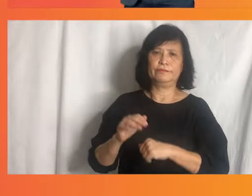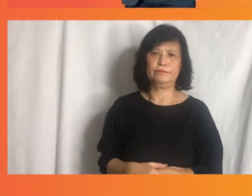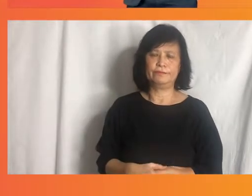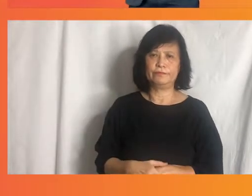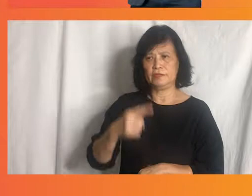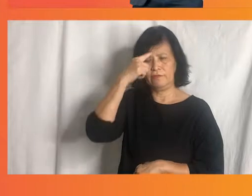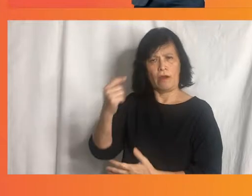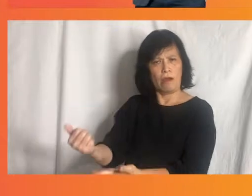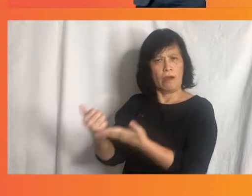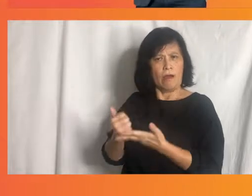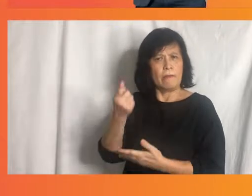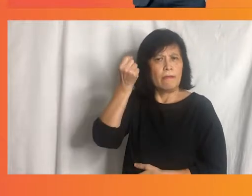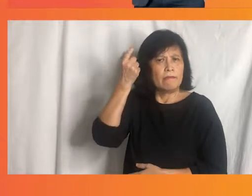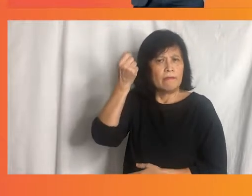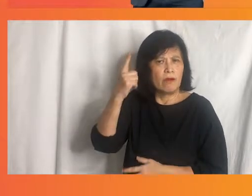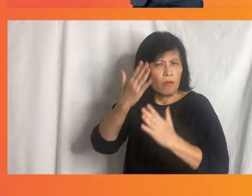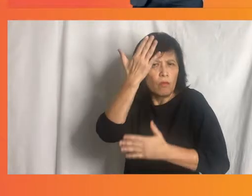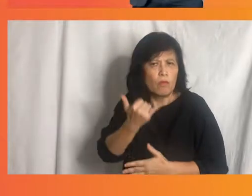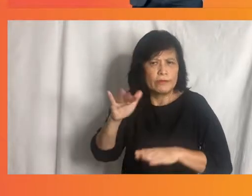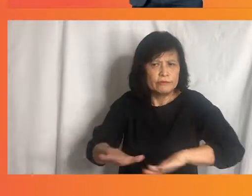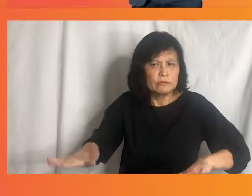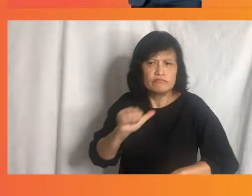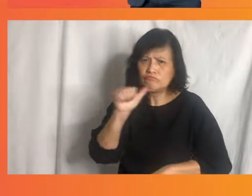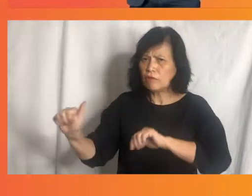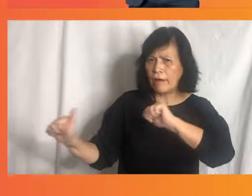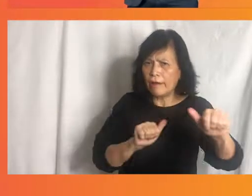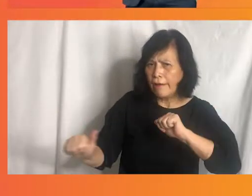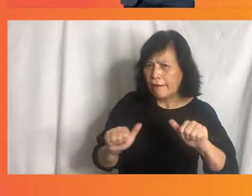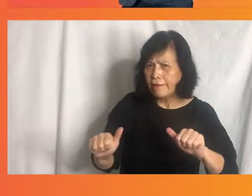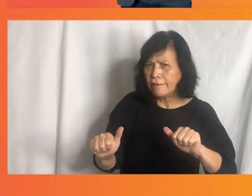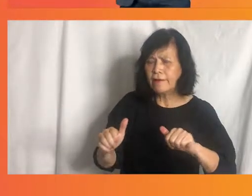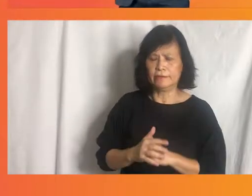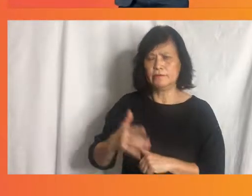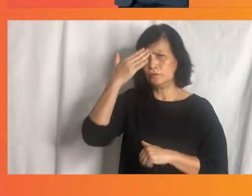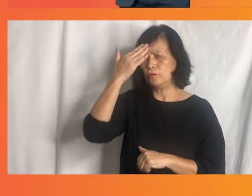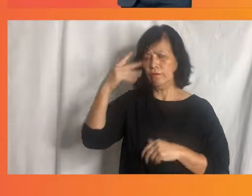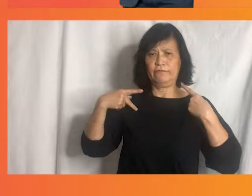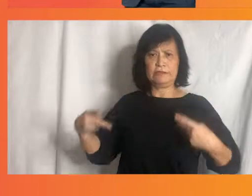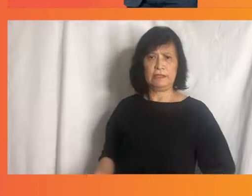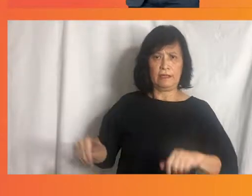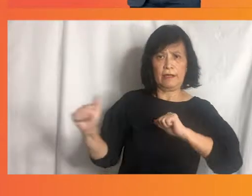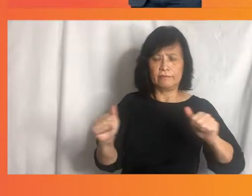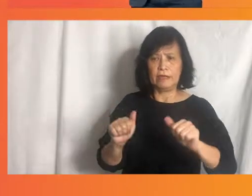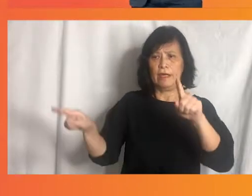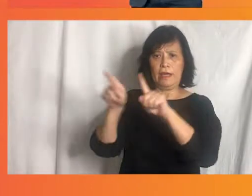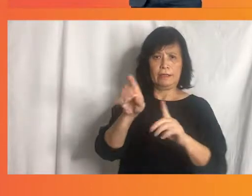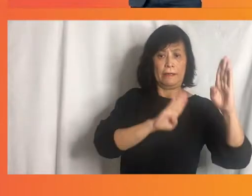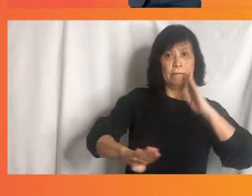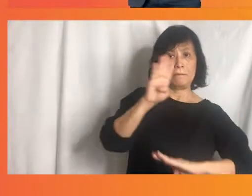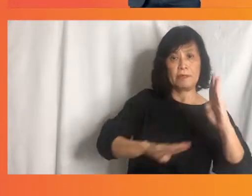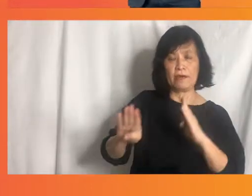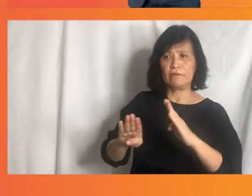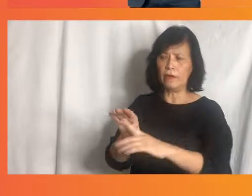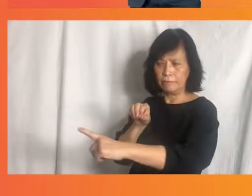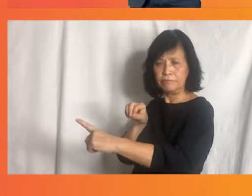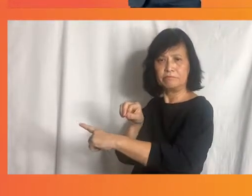Now, to help us understand why children are not as active, we need to know that physical activity as a behavior can be influenced by